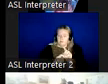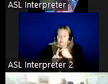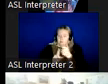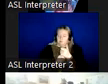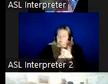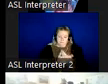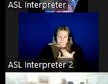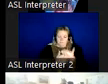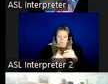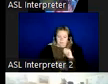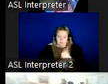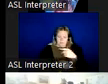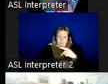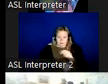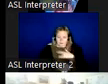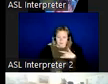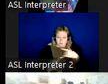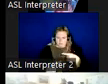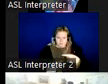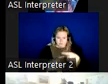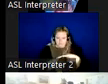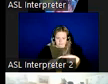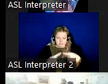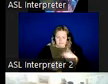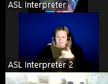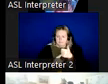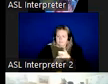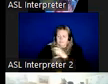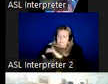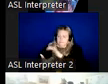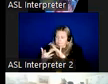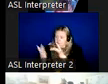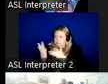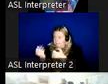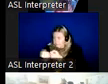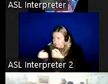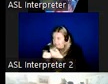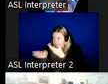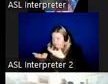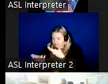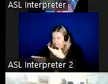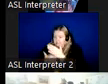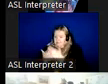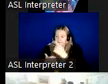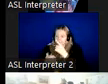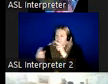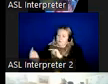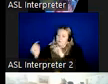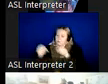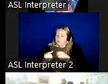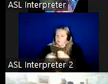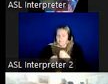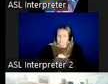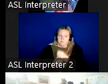so you run into a few issues, you can quickly run over to the CERC desk and one of the librarians are more than happy